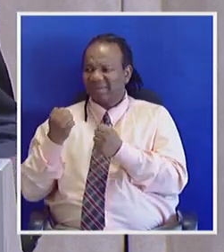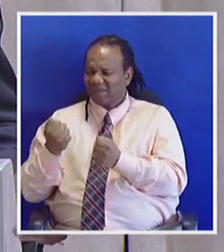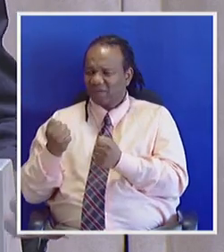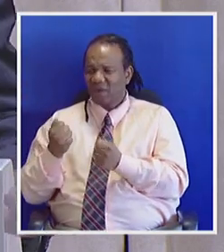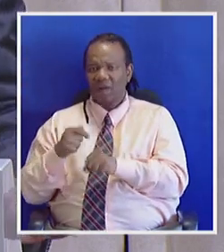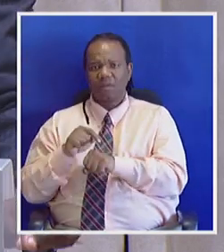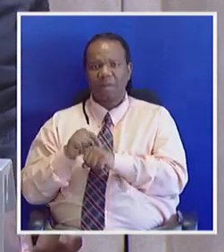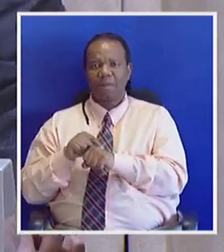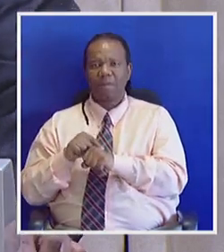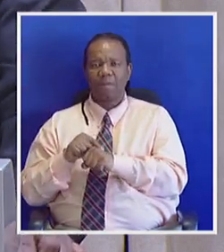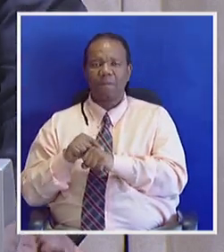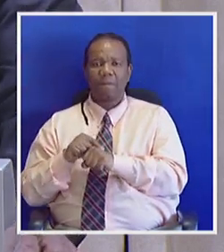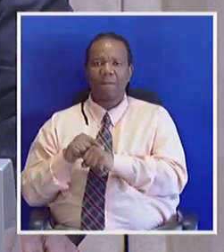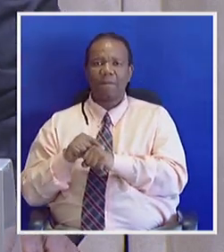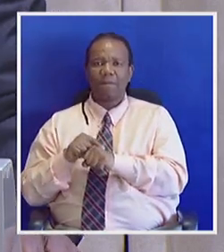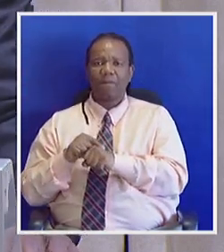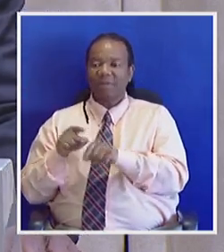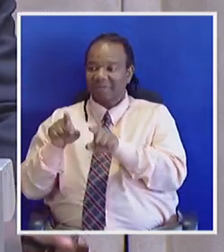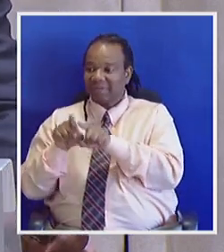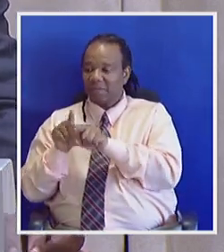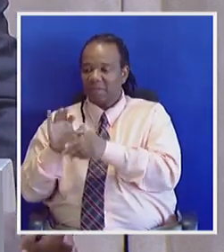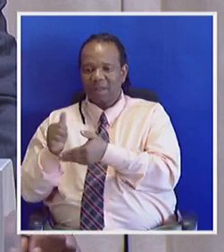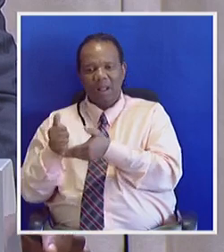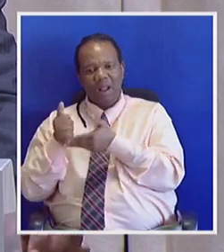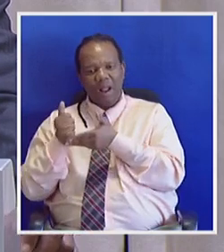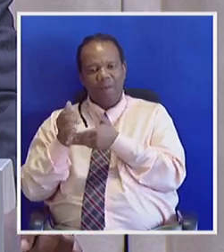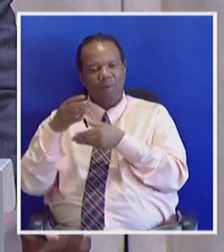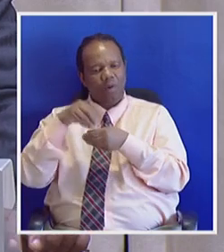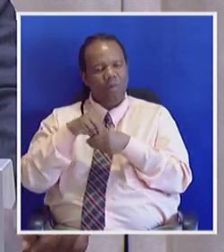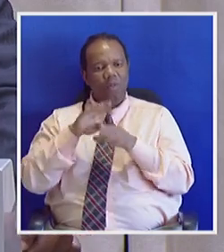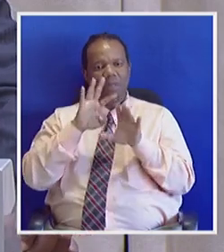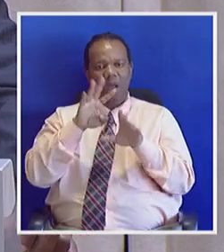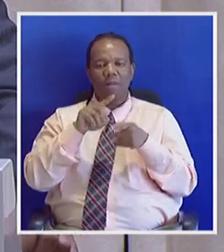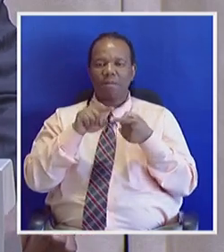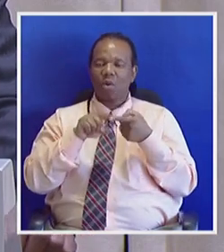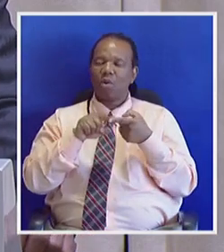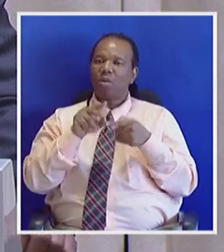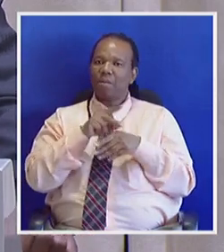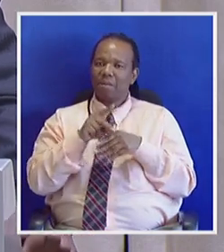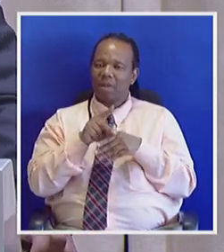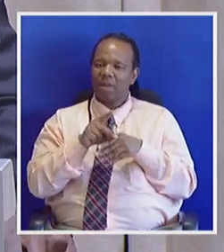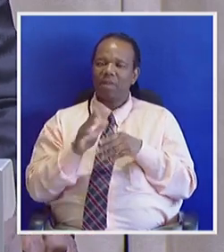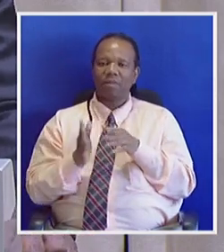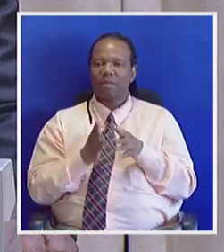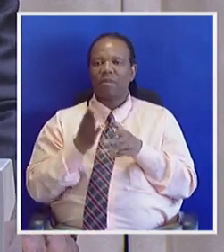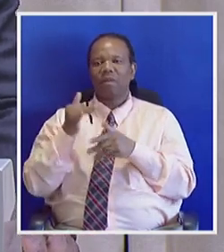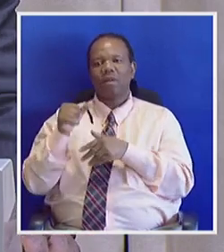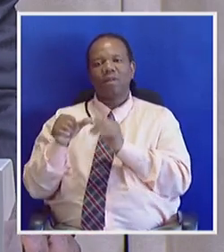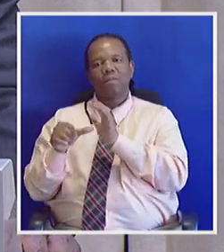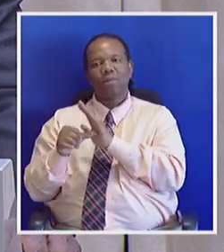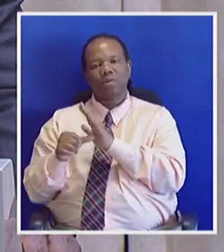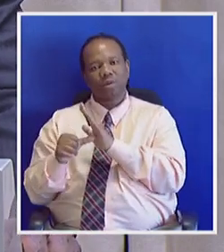a contribution also from what the 9-point plan seeks to focus on. But the other important thing was in